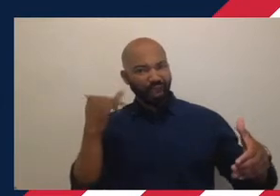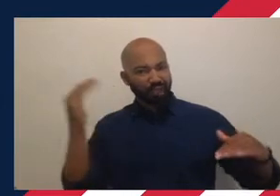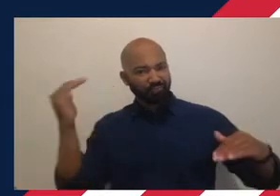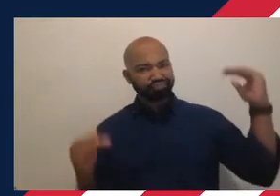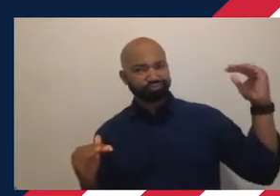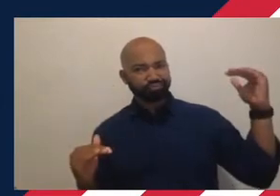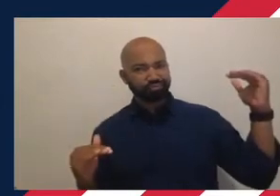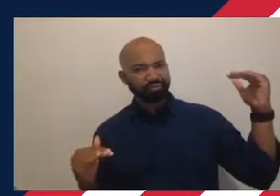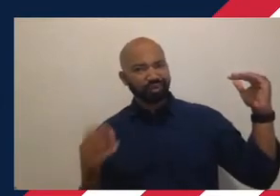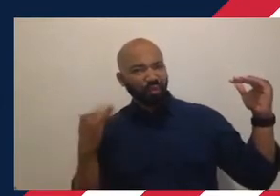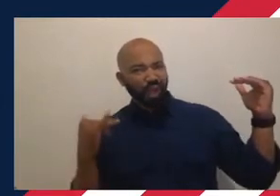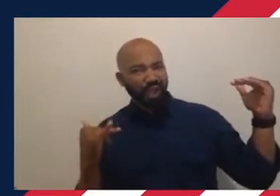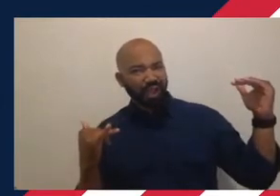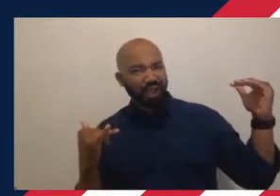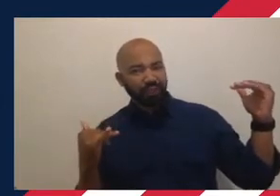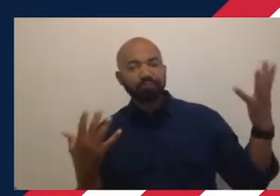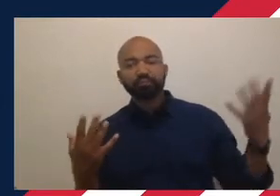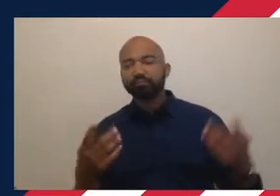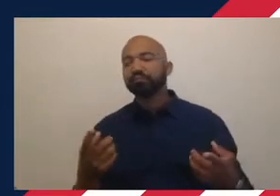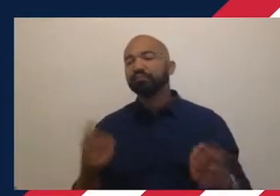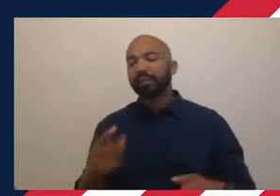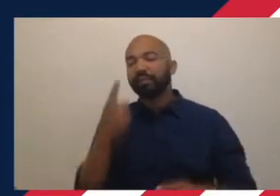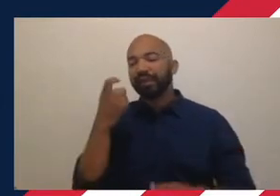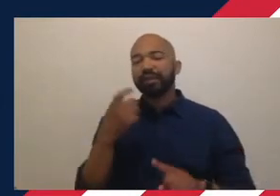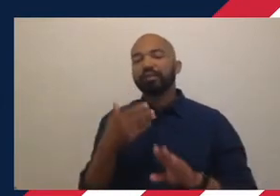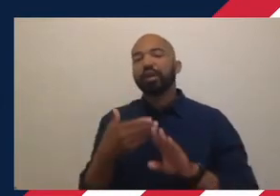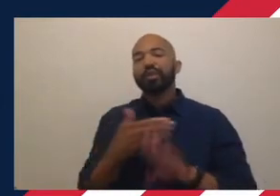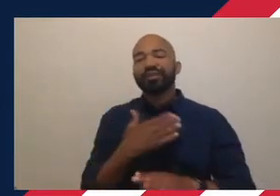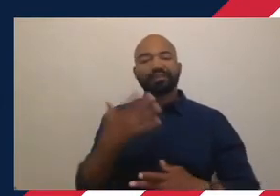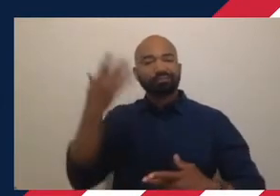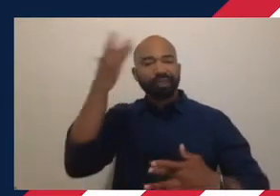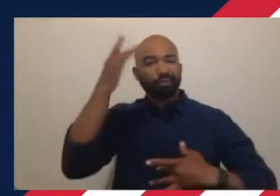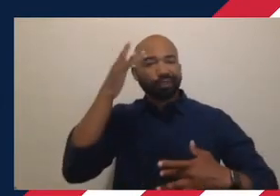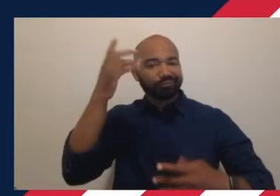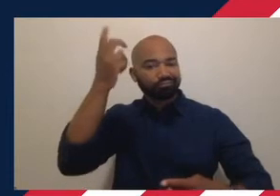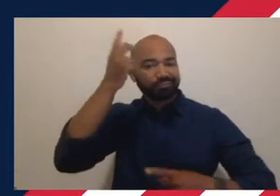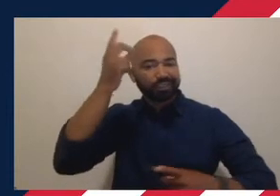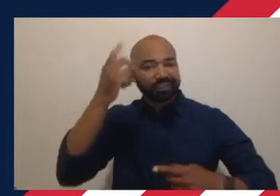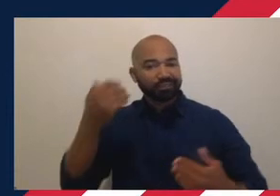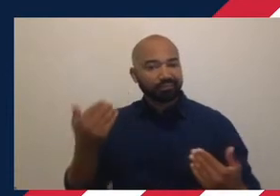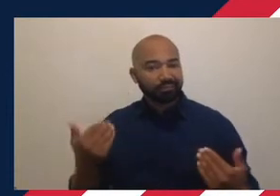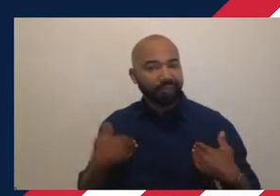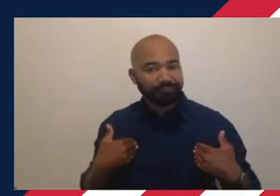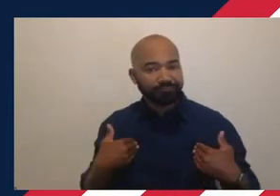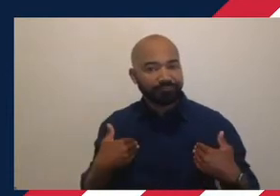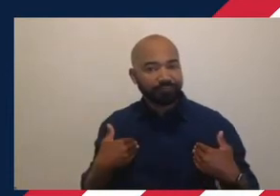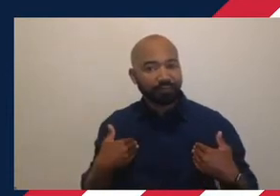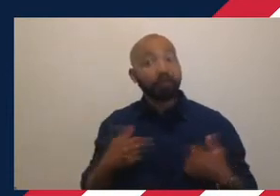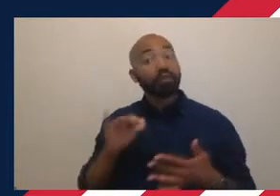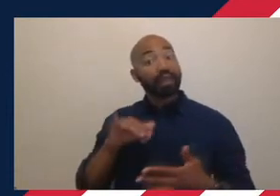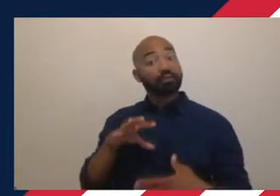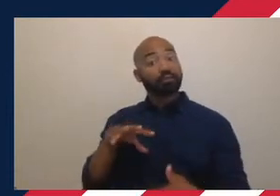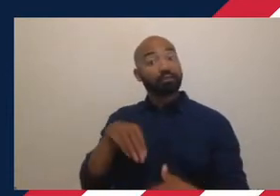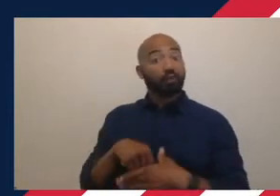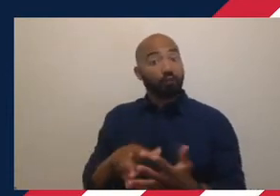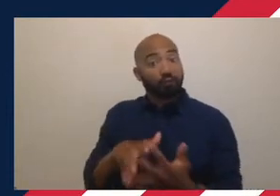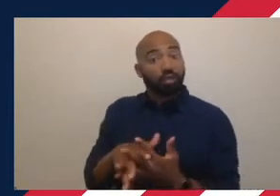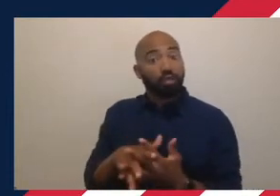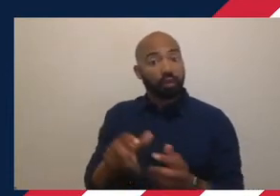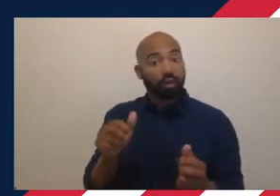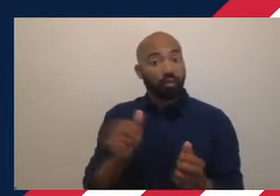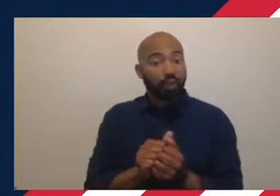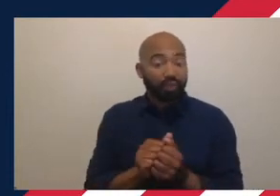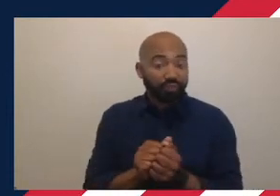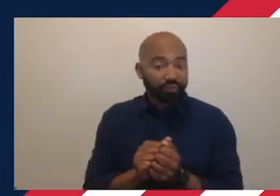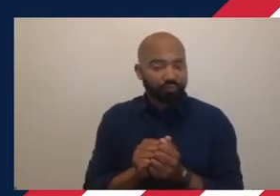Some of it is because of pre-existing conditions, which are rooted in these early adversities. So when children grow up with racism